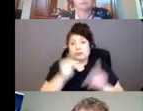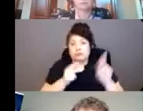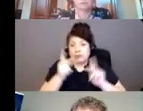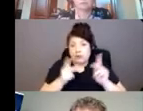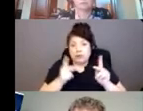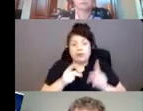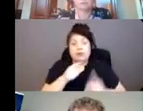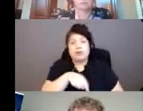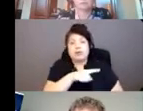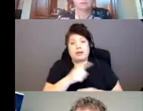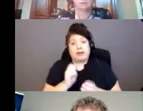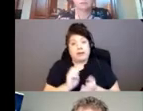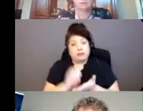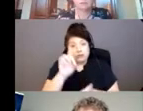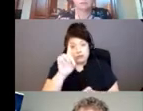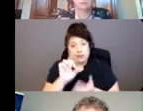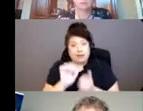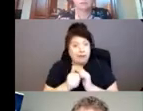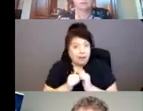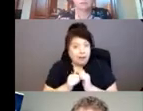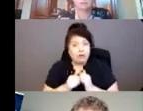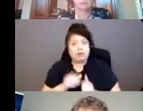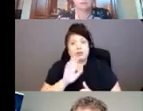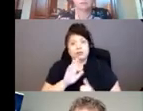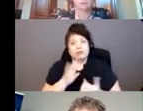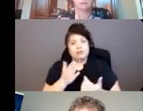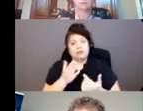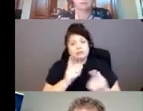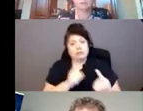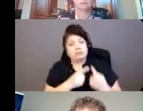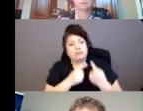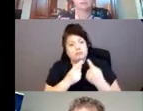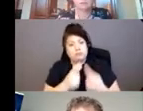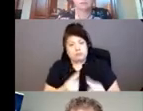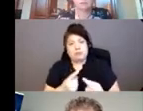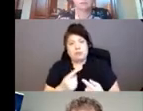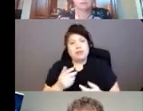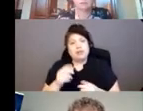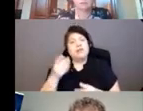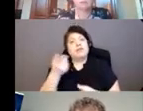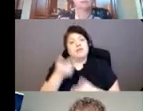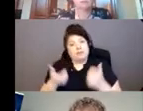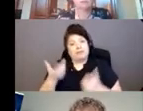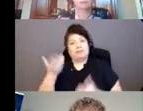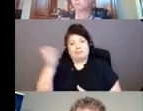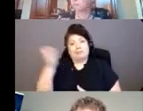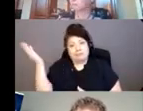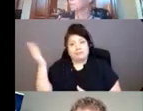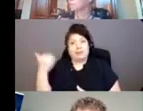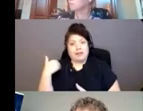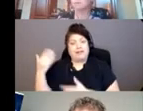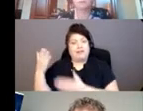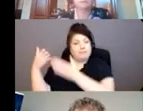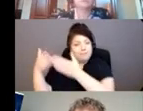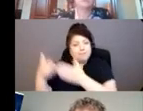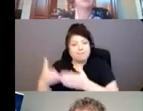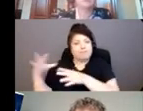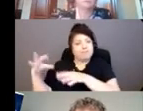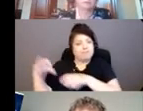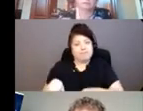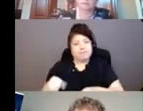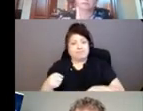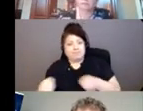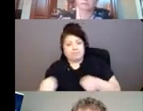and our methods of creating community came to these lands through the ongoing process of colonialism. We hold a new understanding